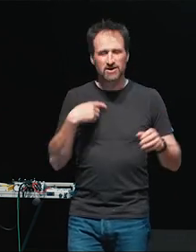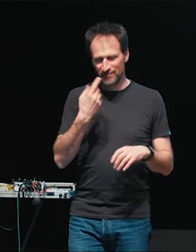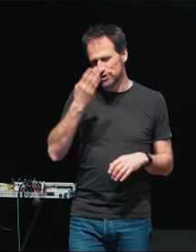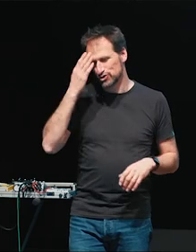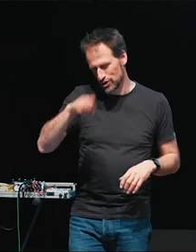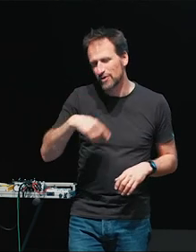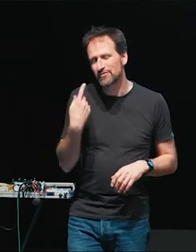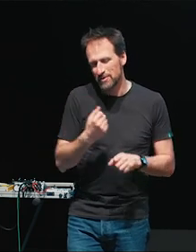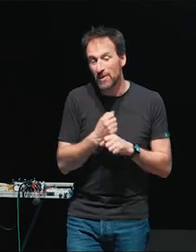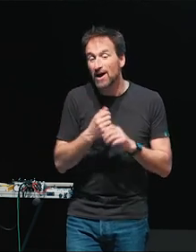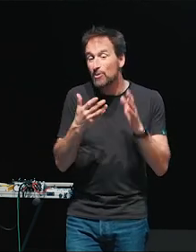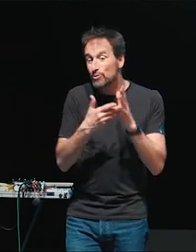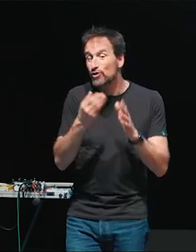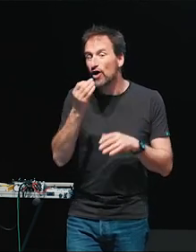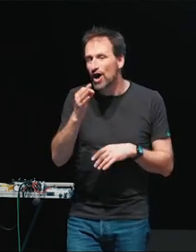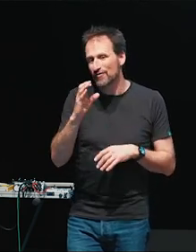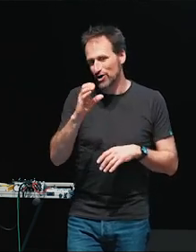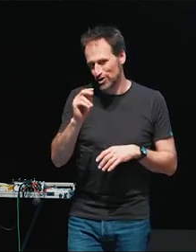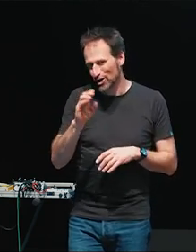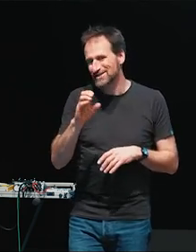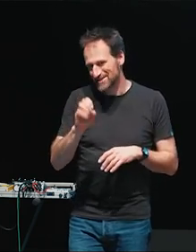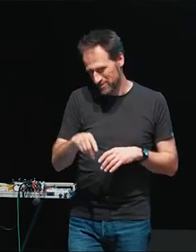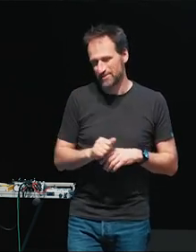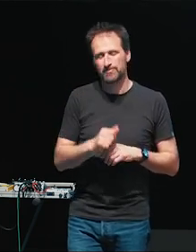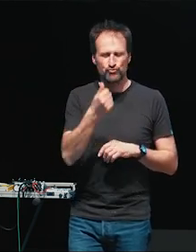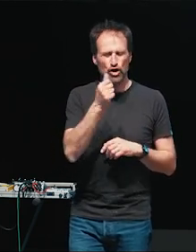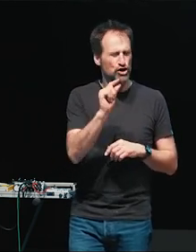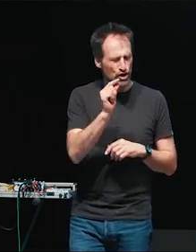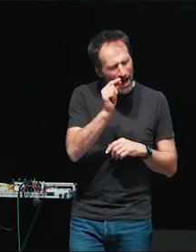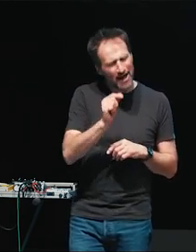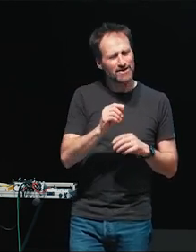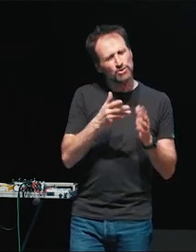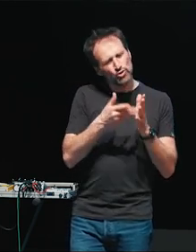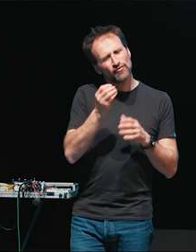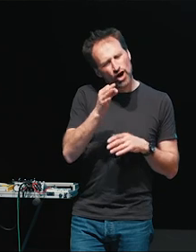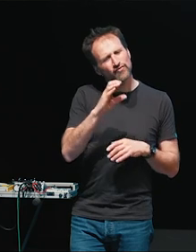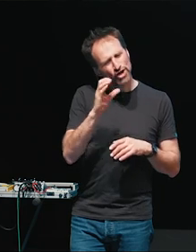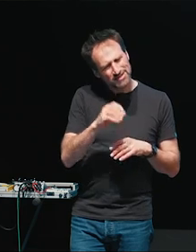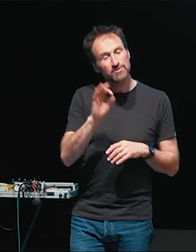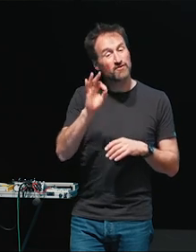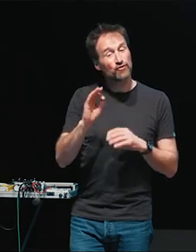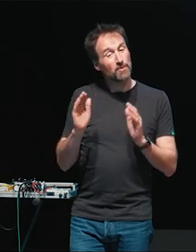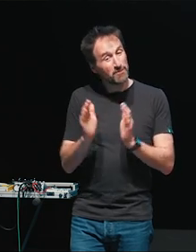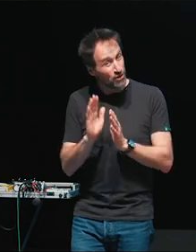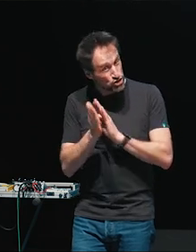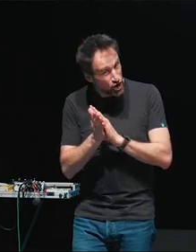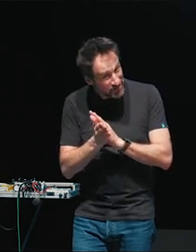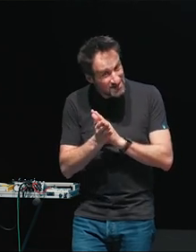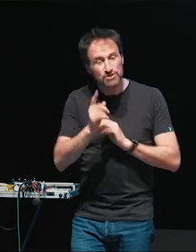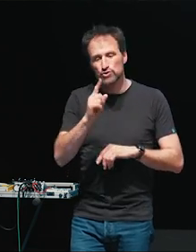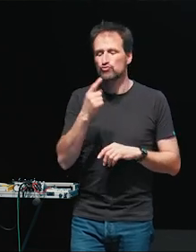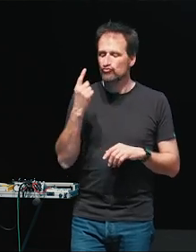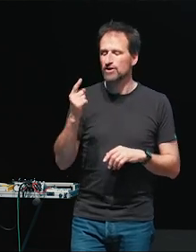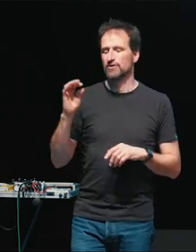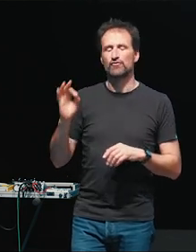a proof of concept. One small proof of concept for a microservice, and another one for serverless. And